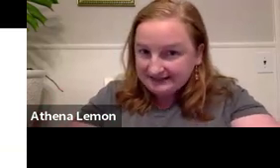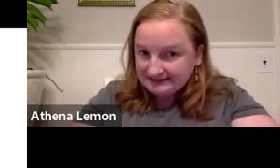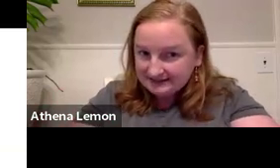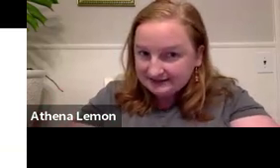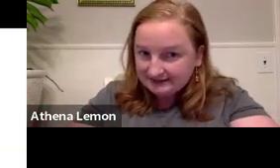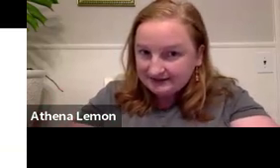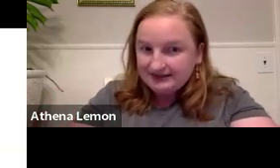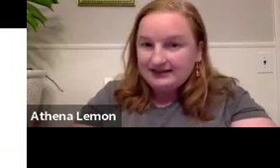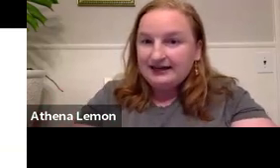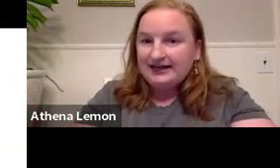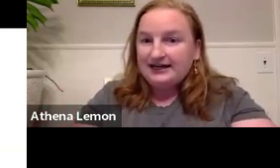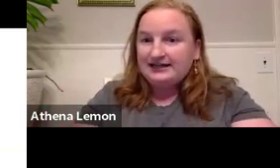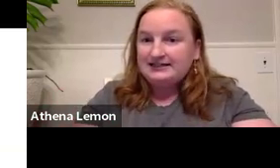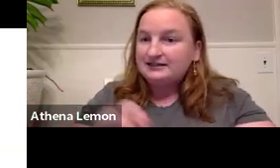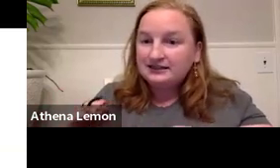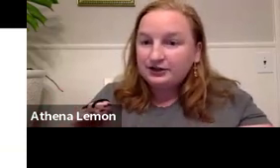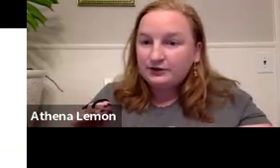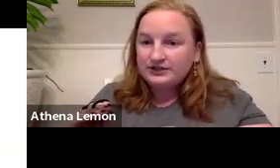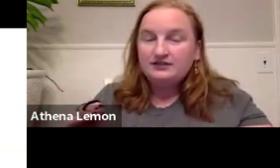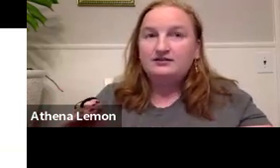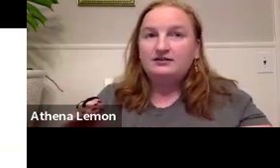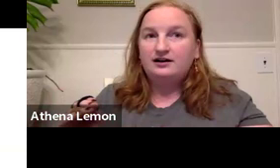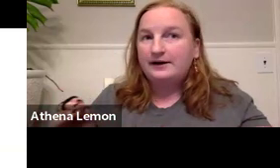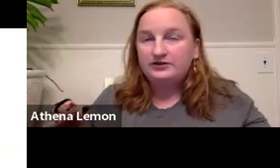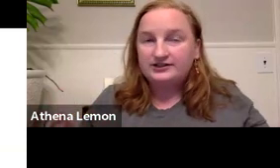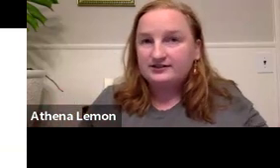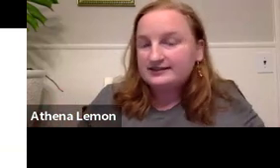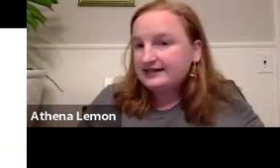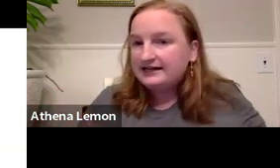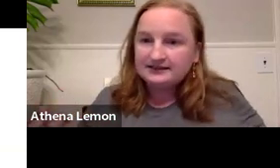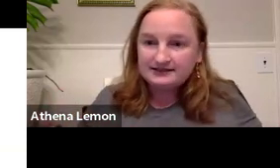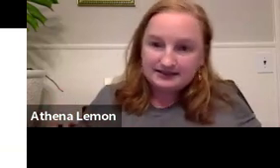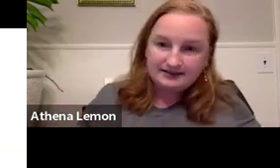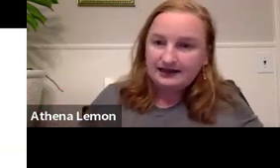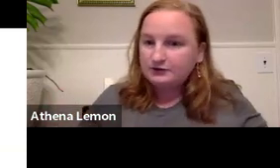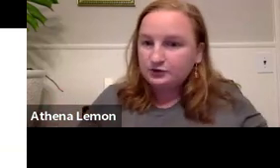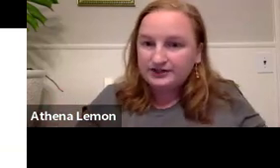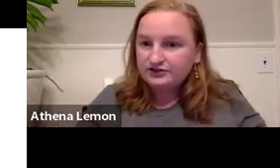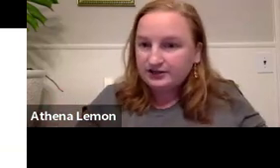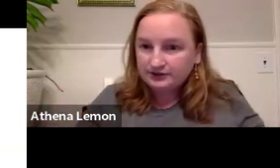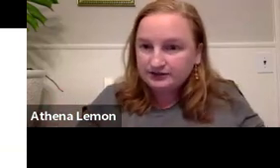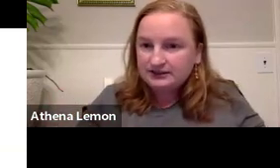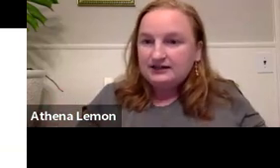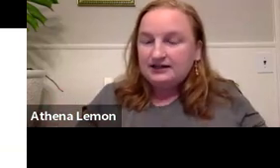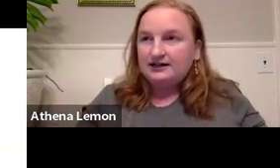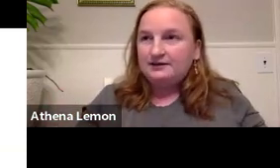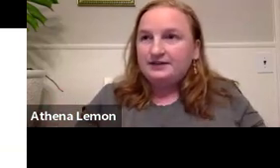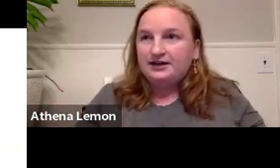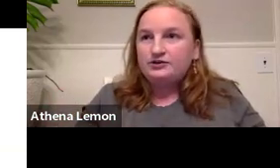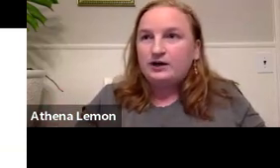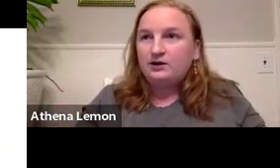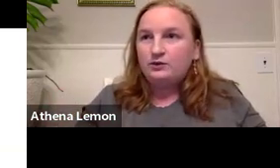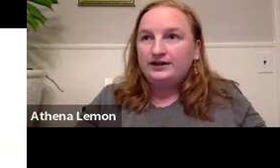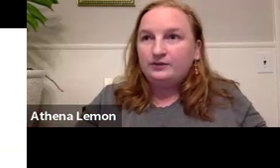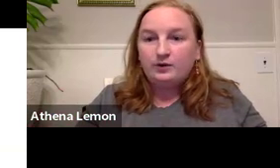rapid tests. And a little note about just science and the laboratory in general